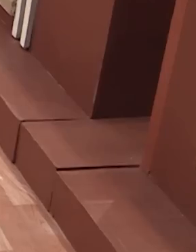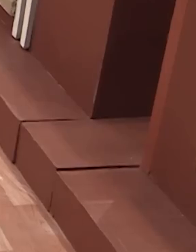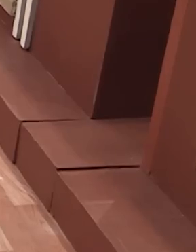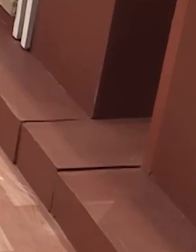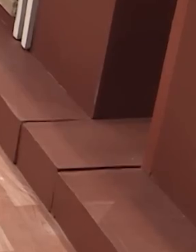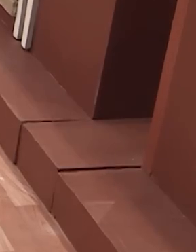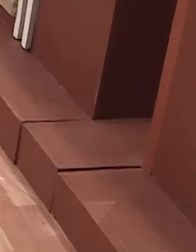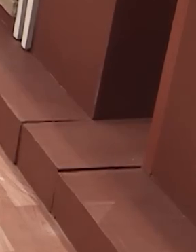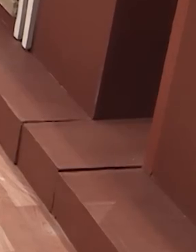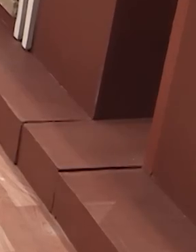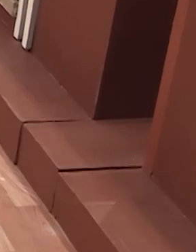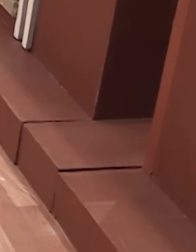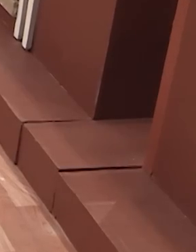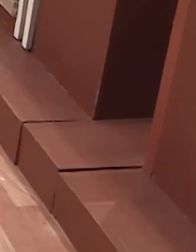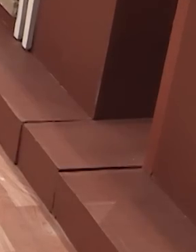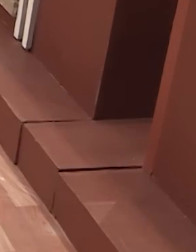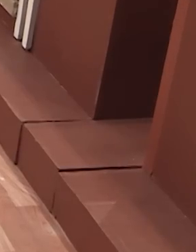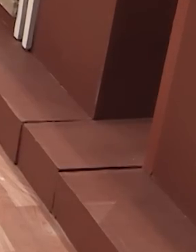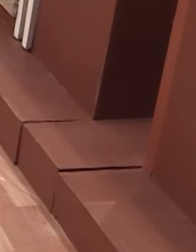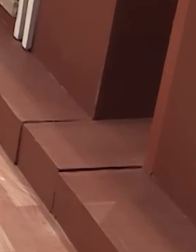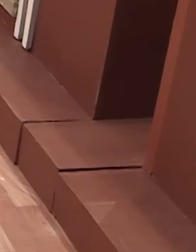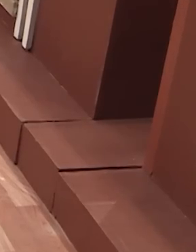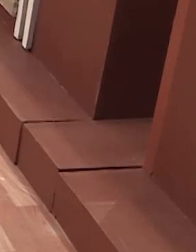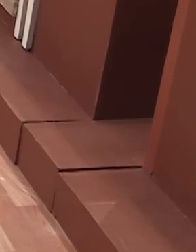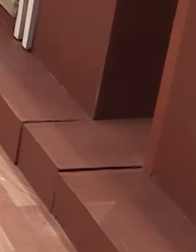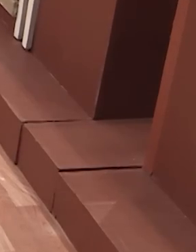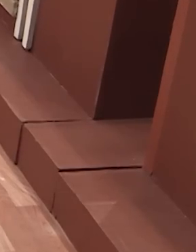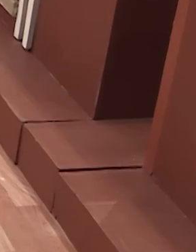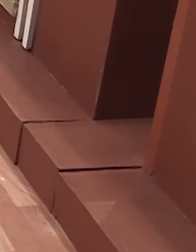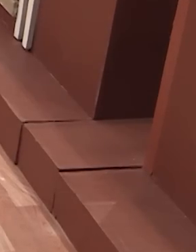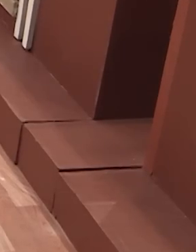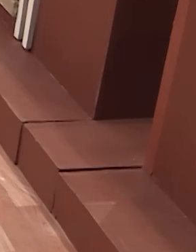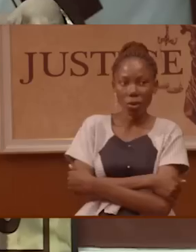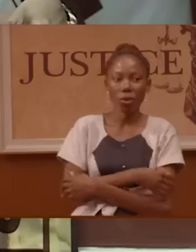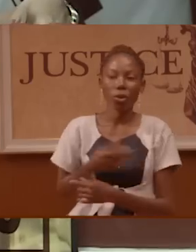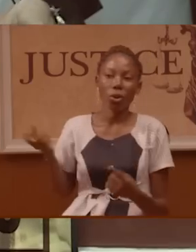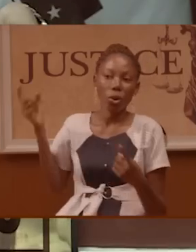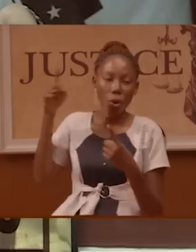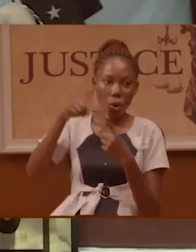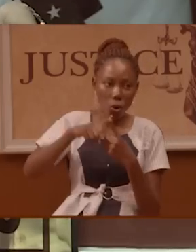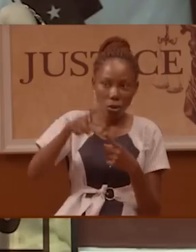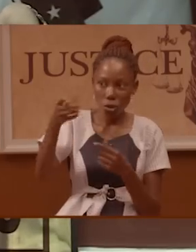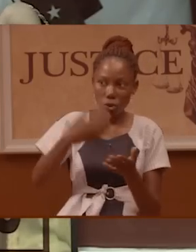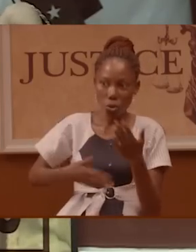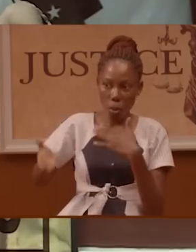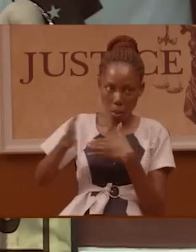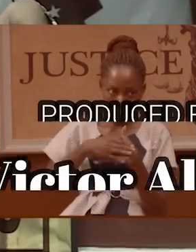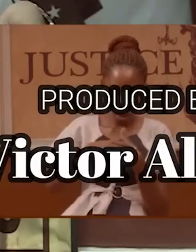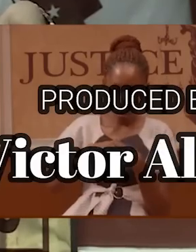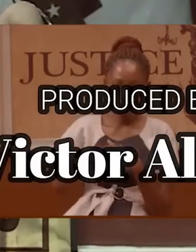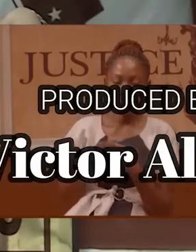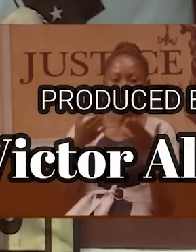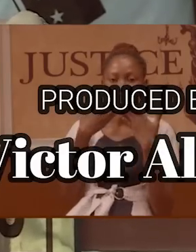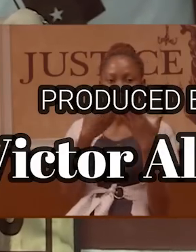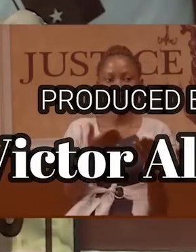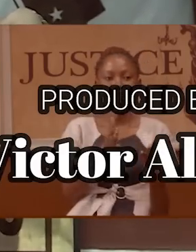Thank you. God bless you. until when you come back. All right.